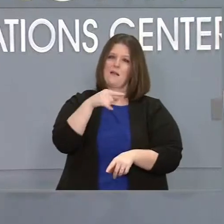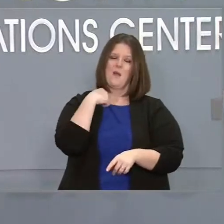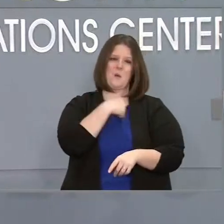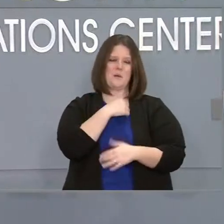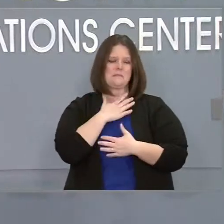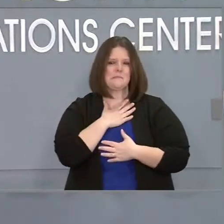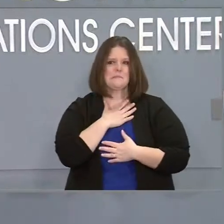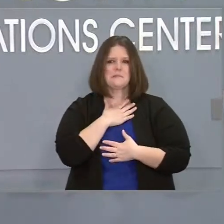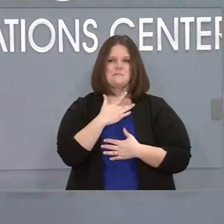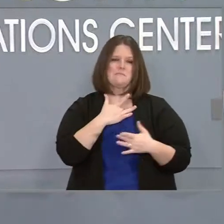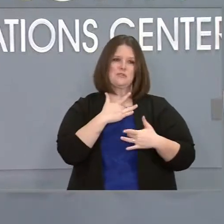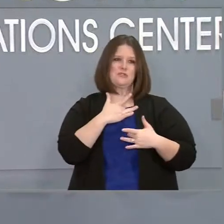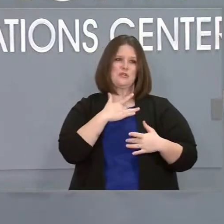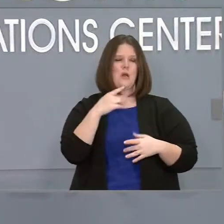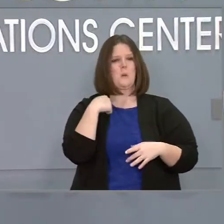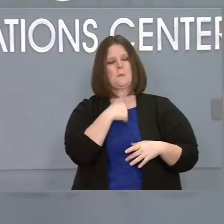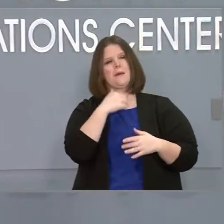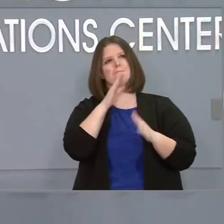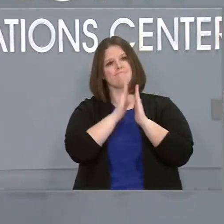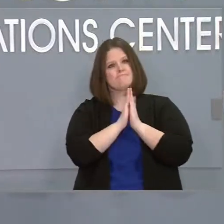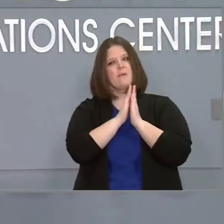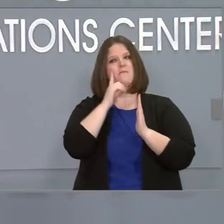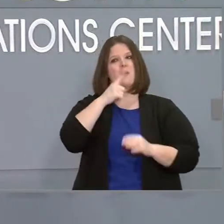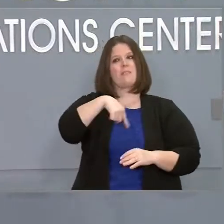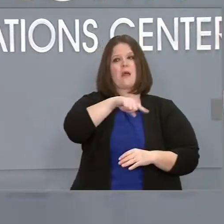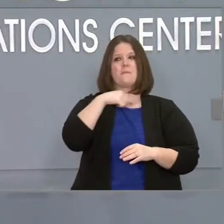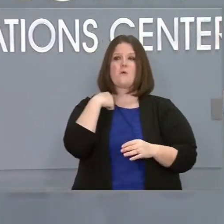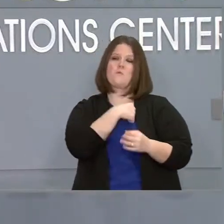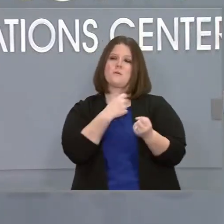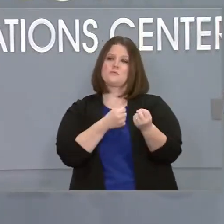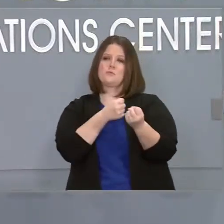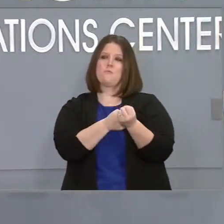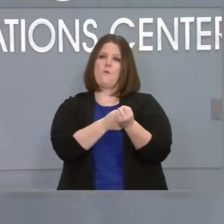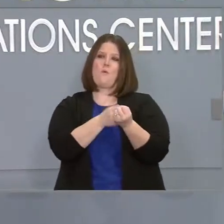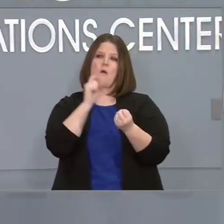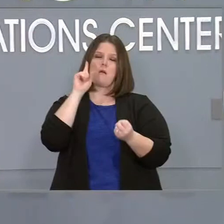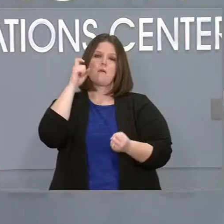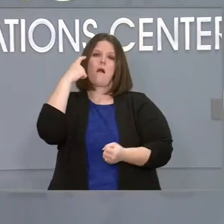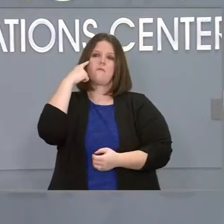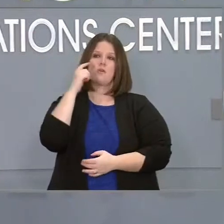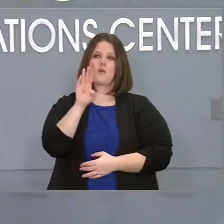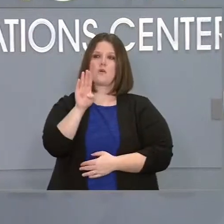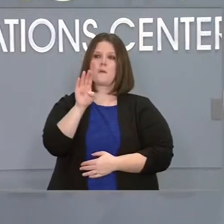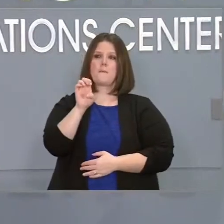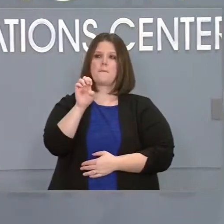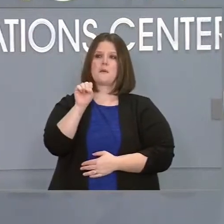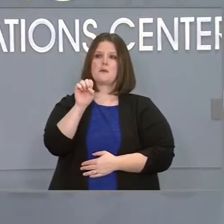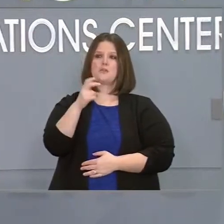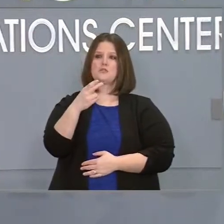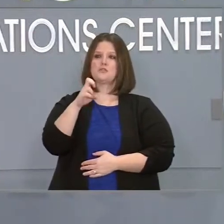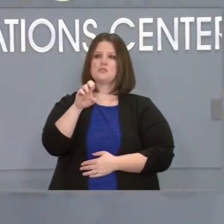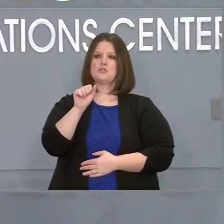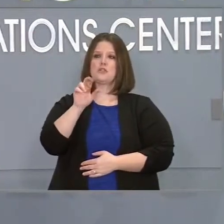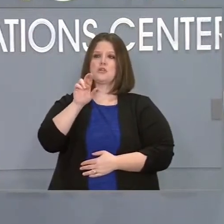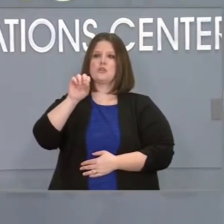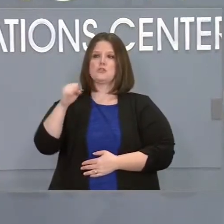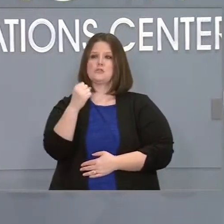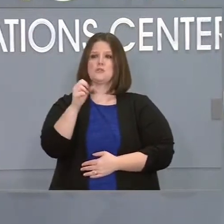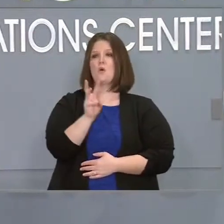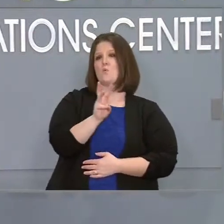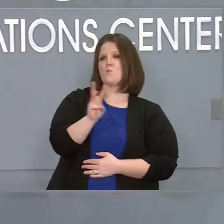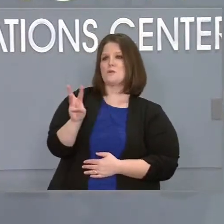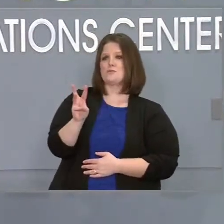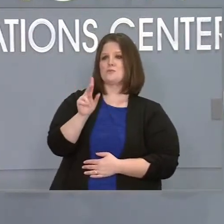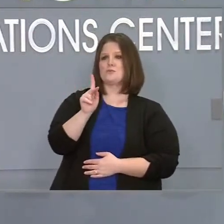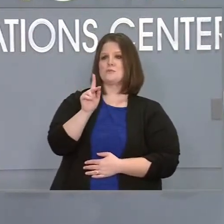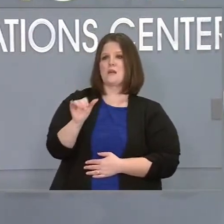recovery efforts to support Kentucky Governor Andy Beshear's Western Kentucky Relief Fund, and you can